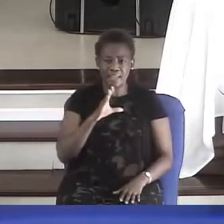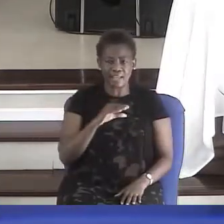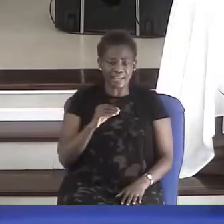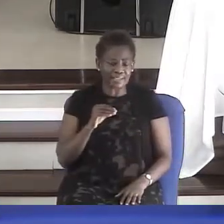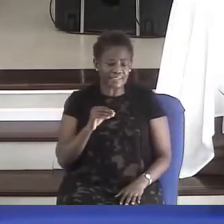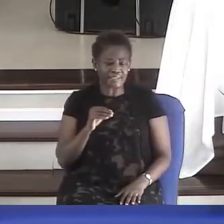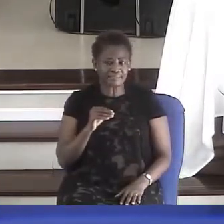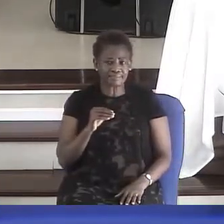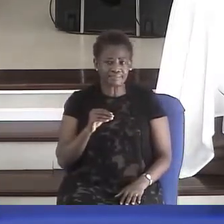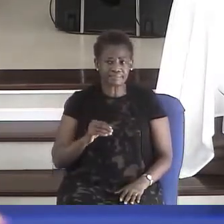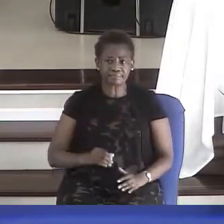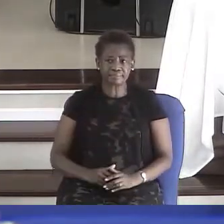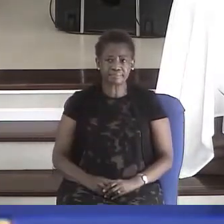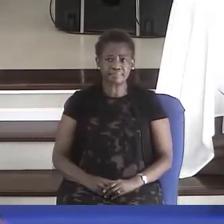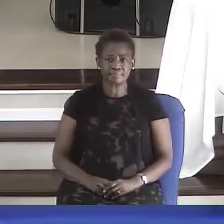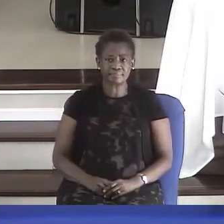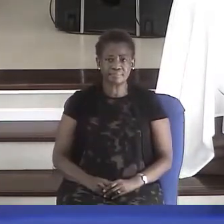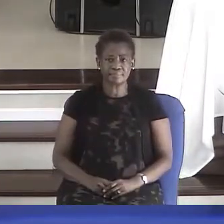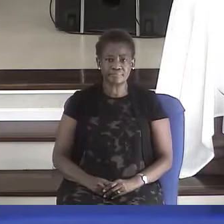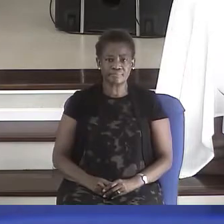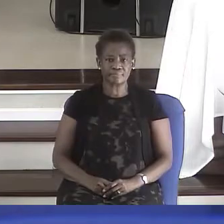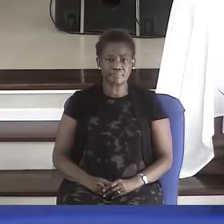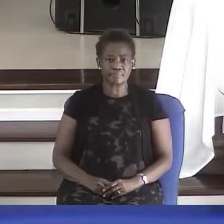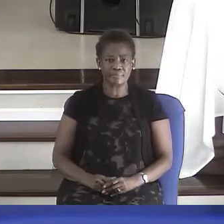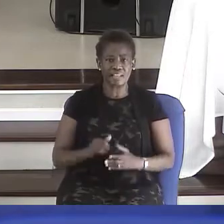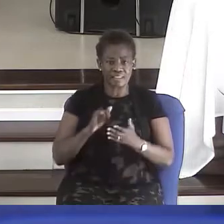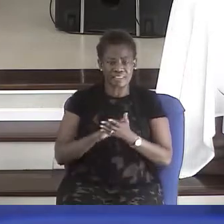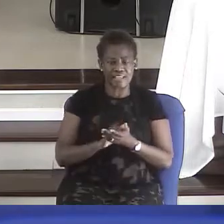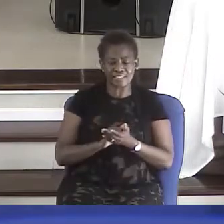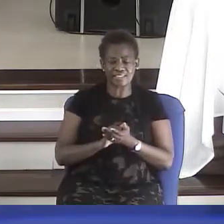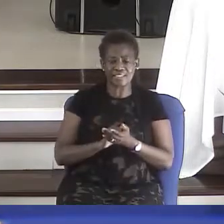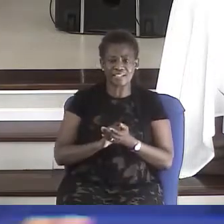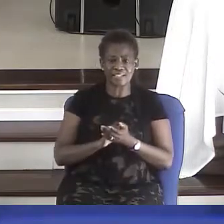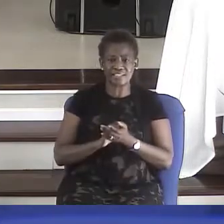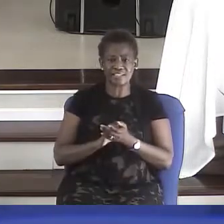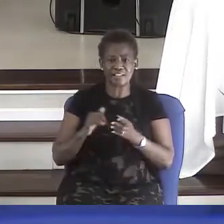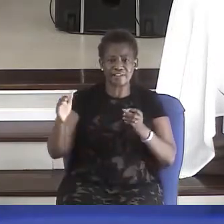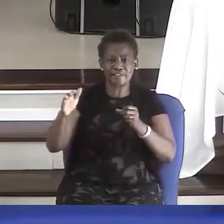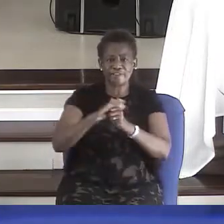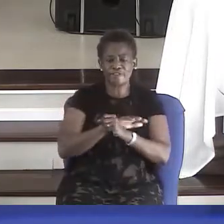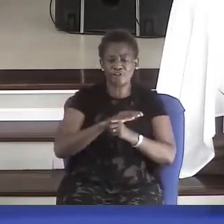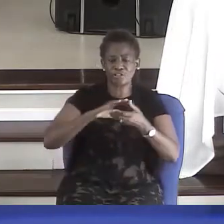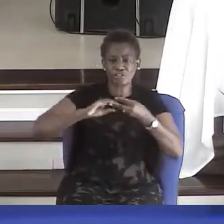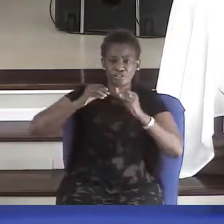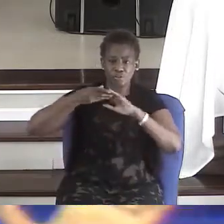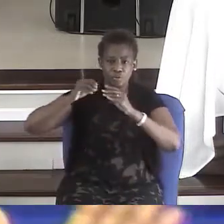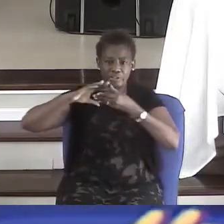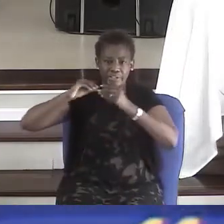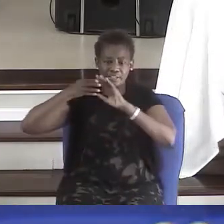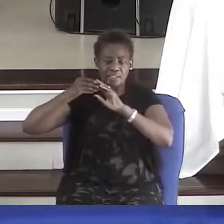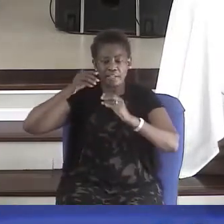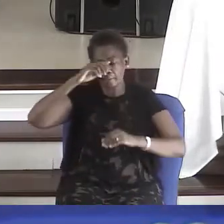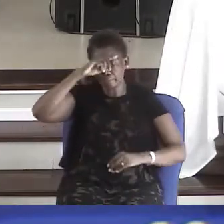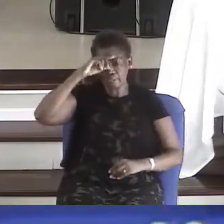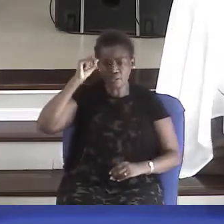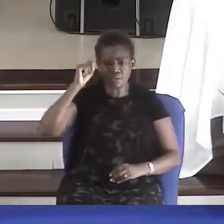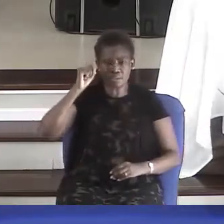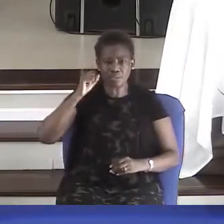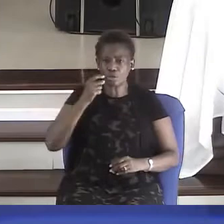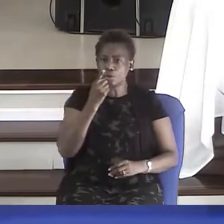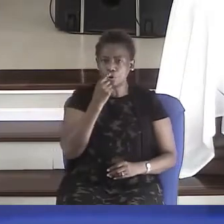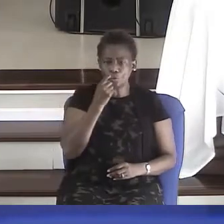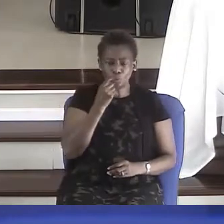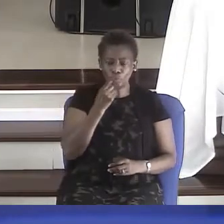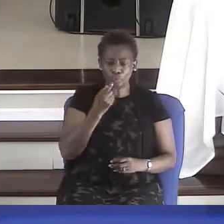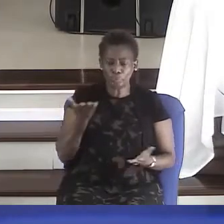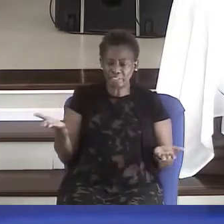And that is the big picture. It is so different, because who is this Jesus? He's more than an ordinary man. Who is